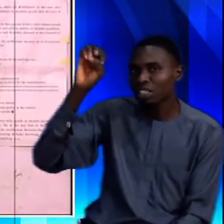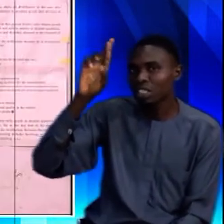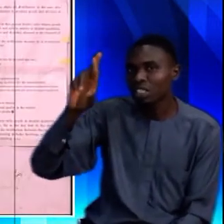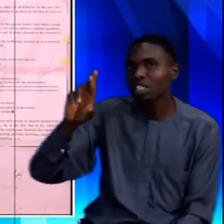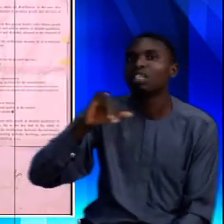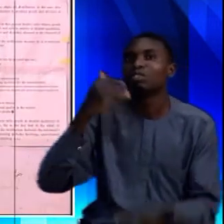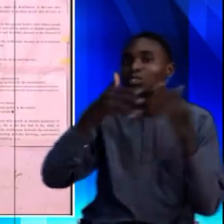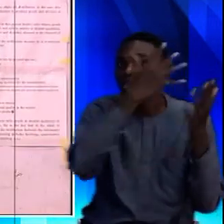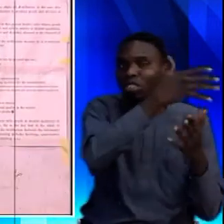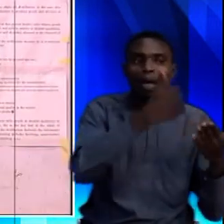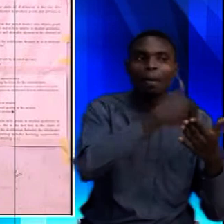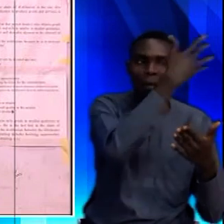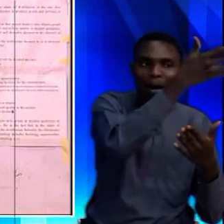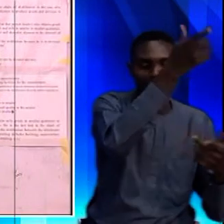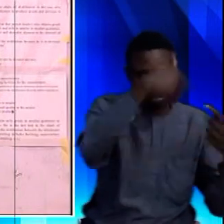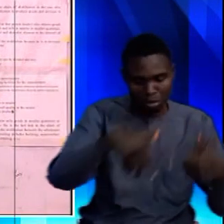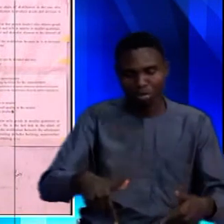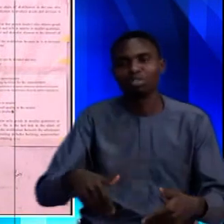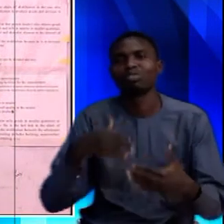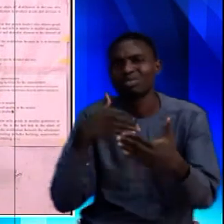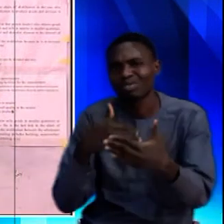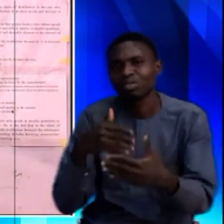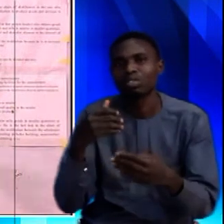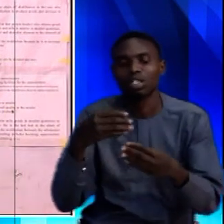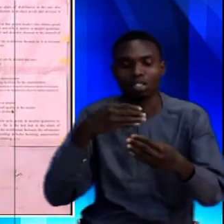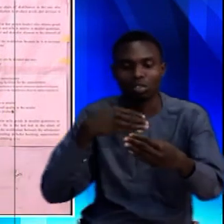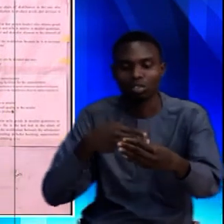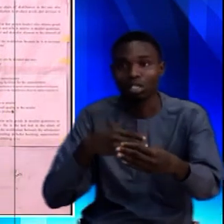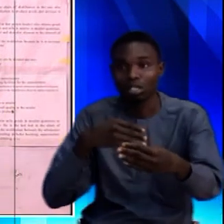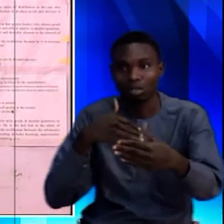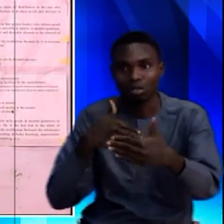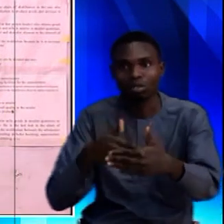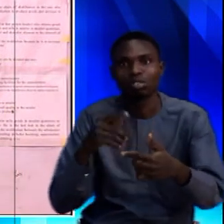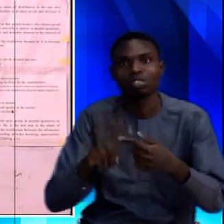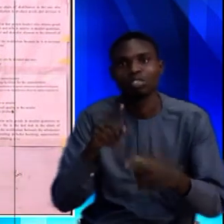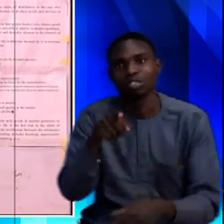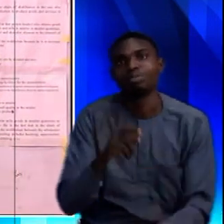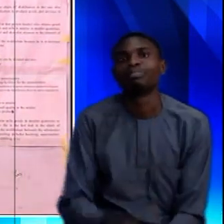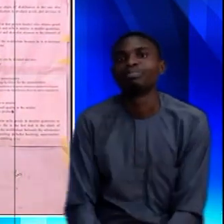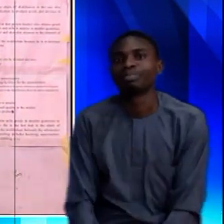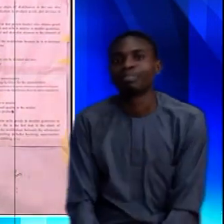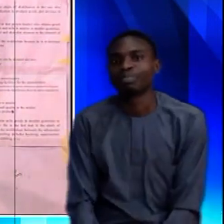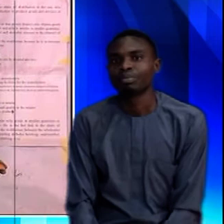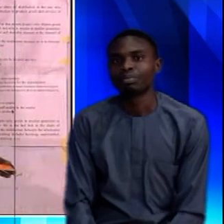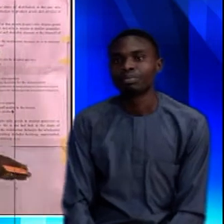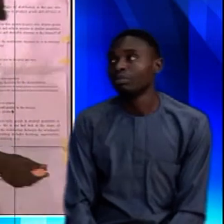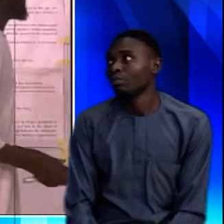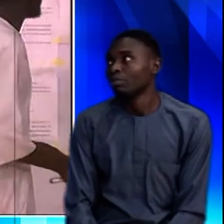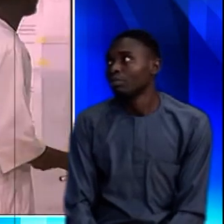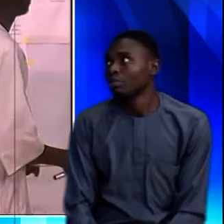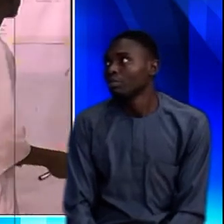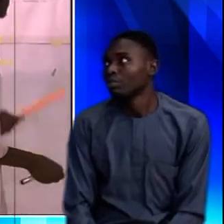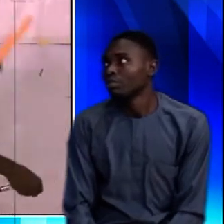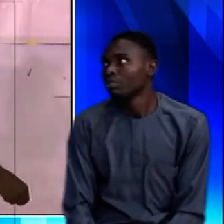to you. Maybe it's not up to a kilometer. You will go there and buy it. You see, that is why he bring the good closer to you. Then We